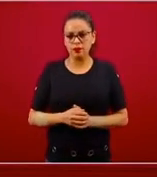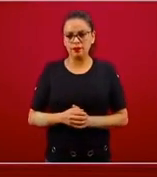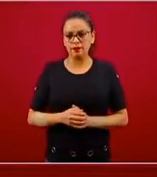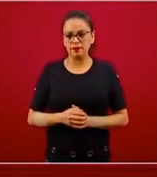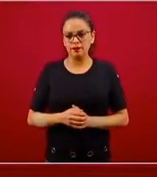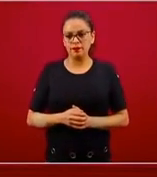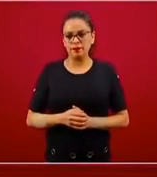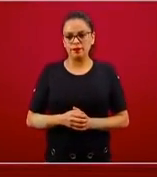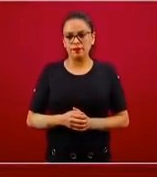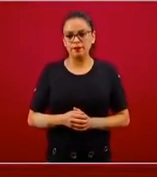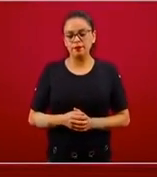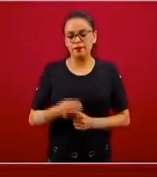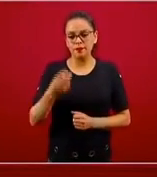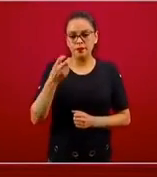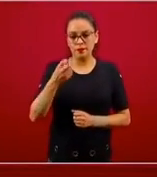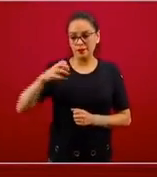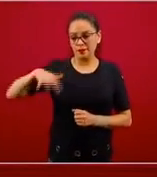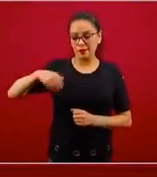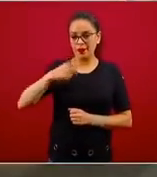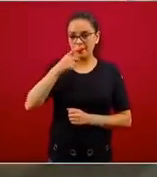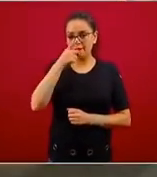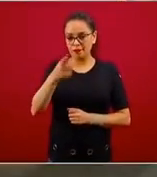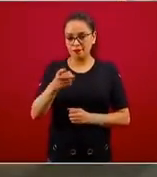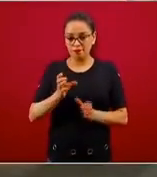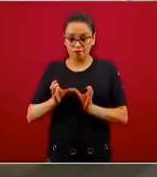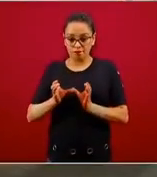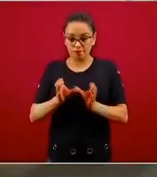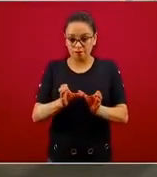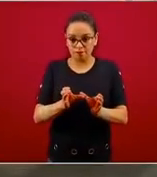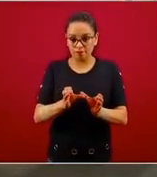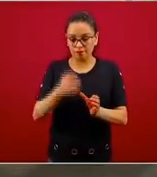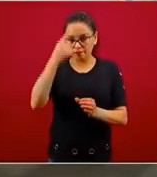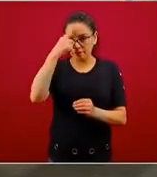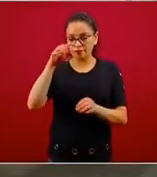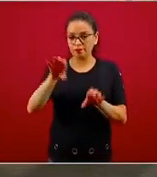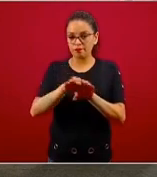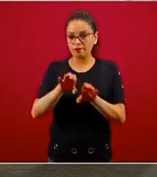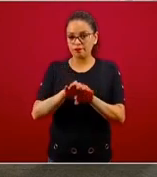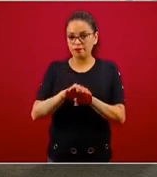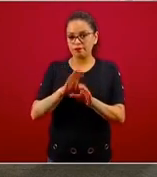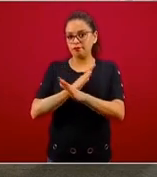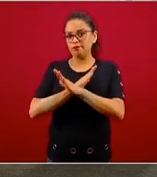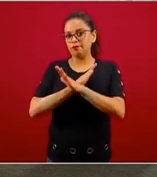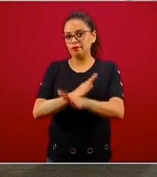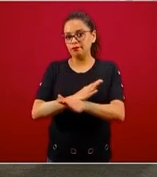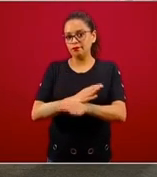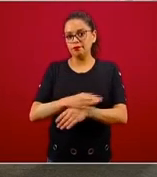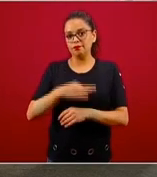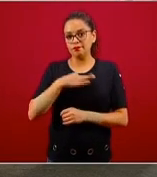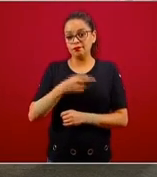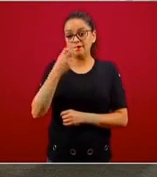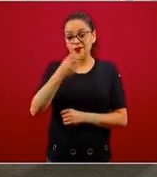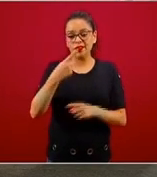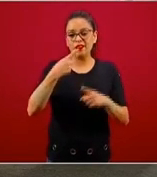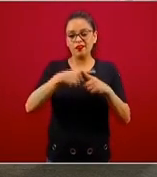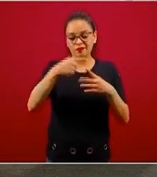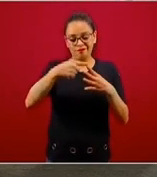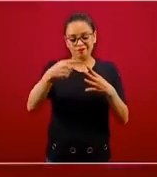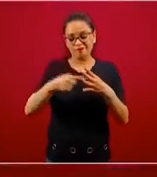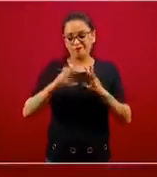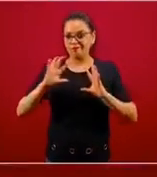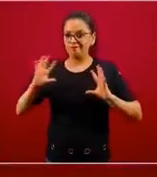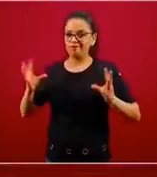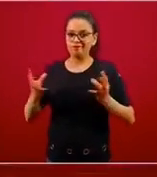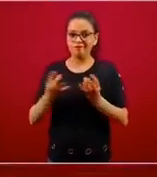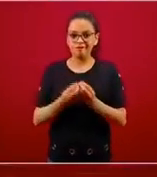factors, just like I was talking about the National Guard, they're acting against the virus and they have to act